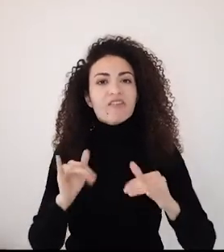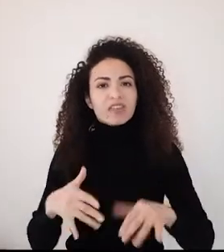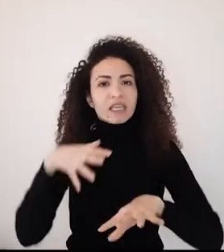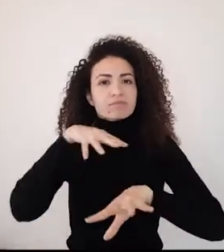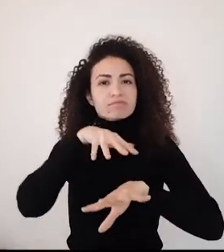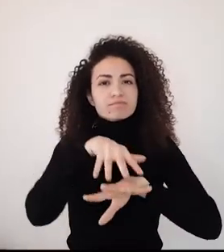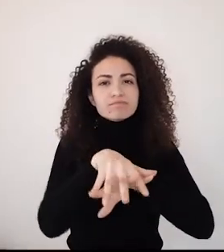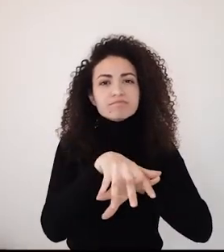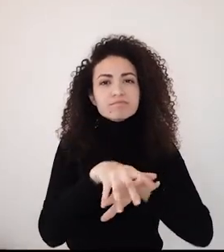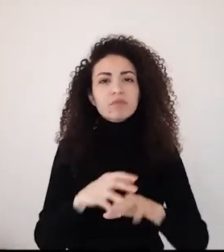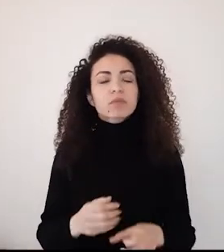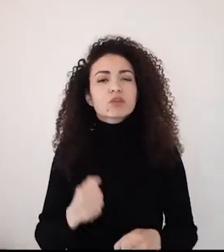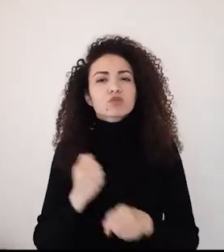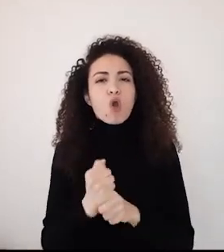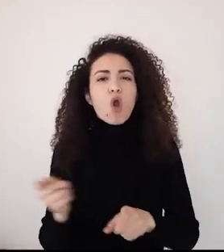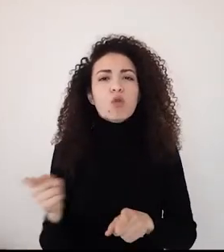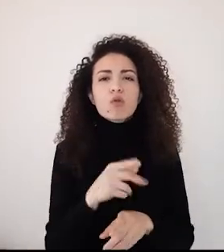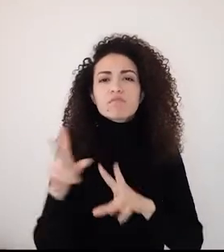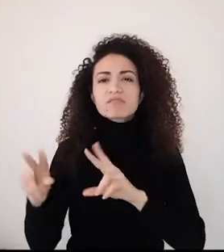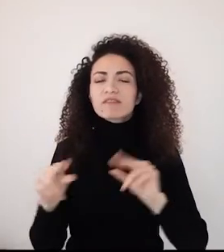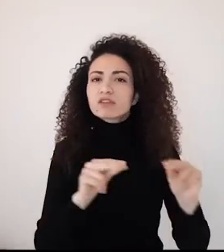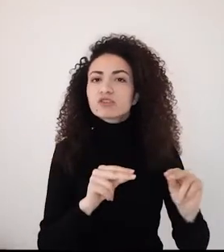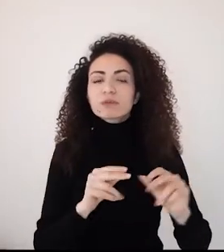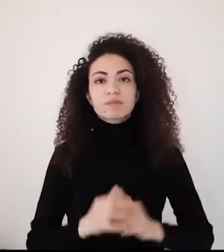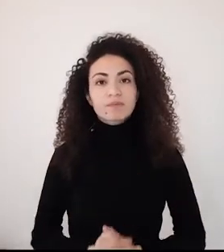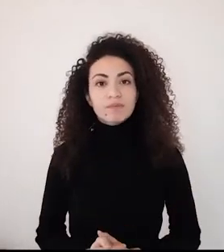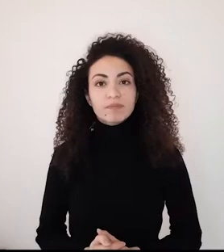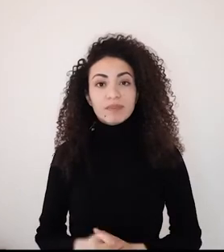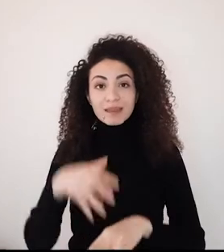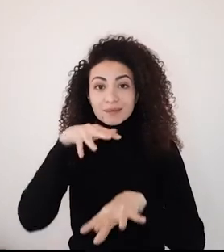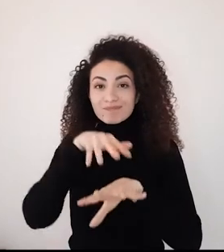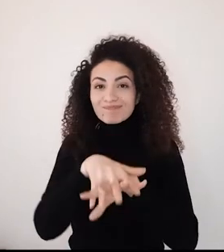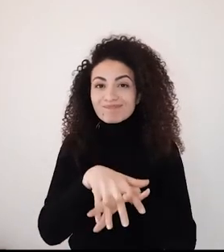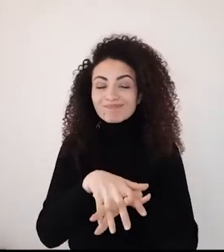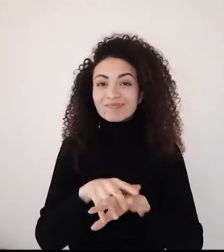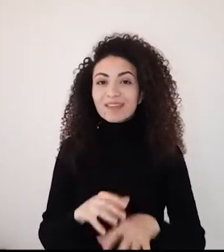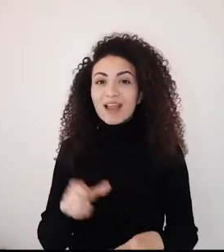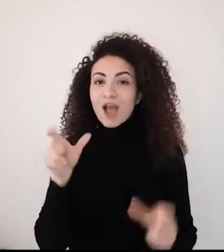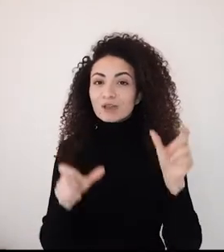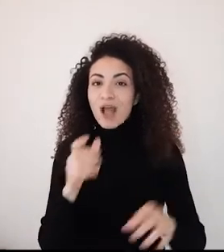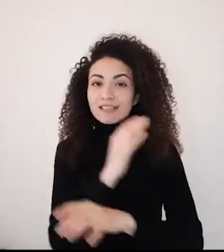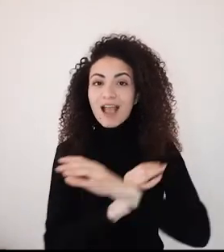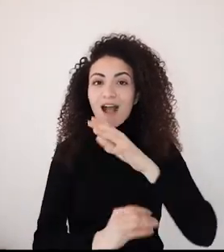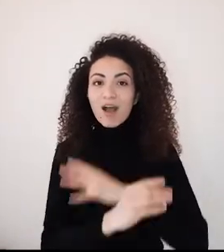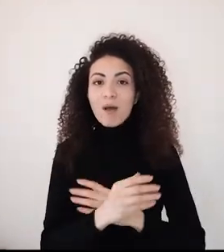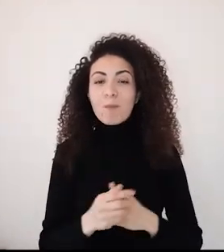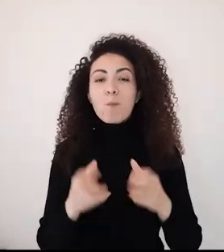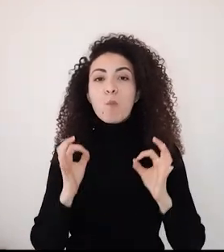The inclusion of persons with disabilities is a value for all.